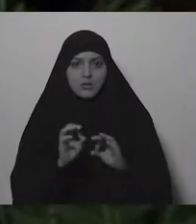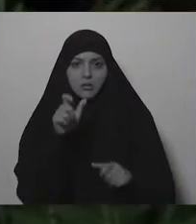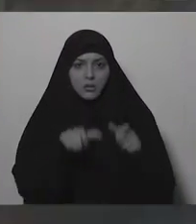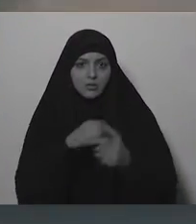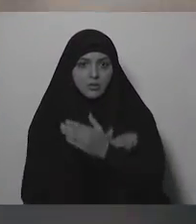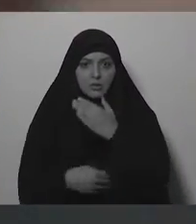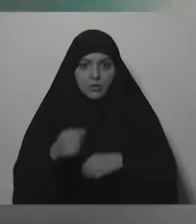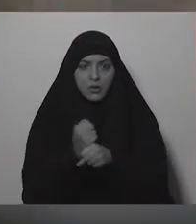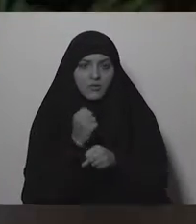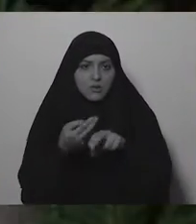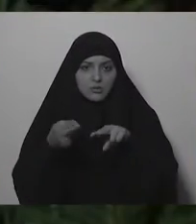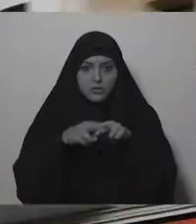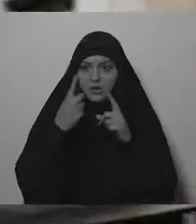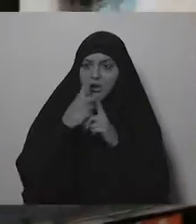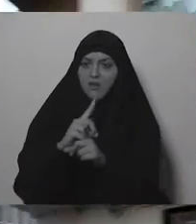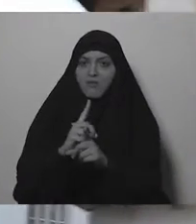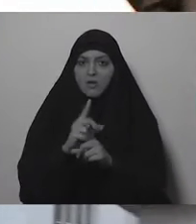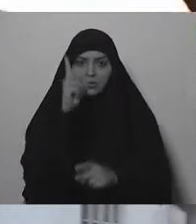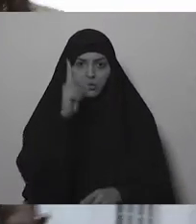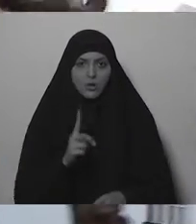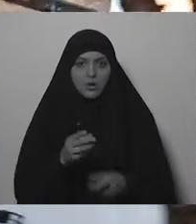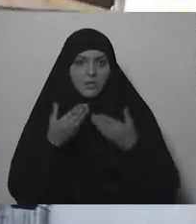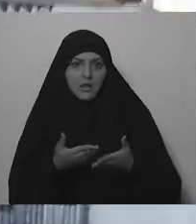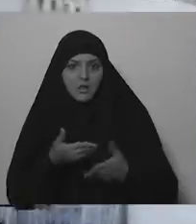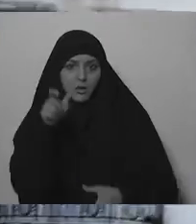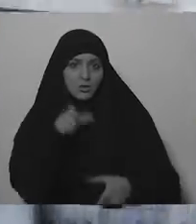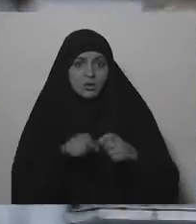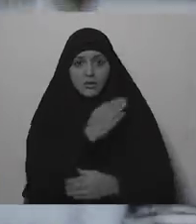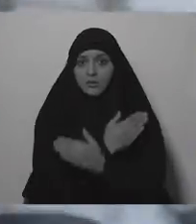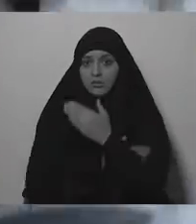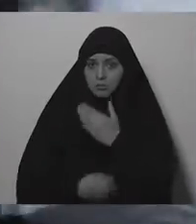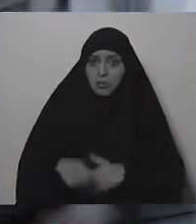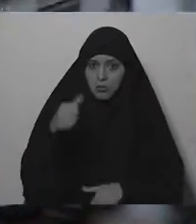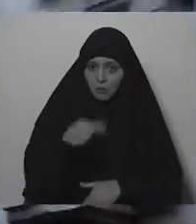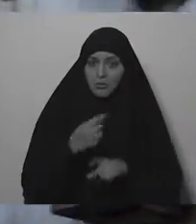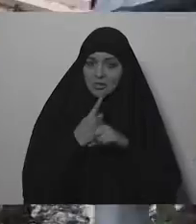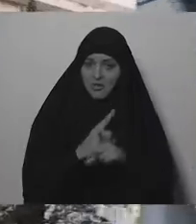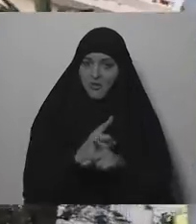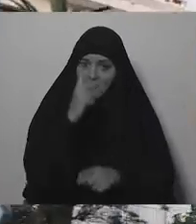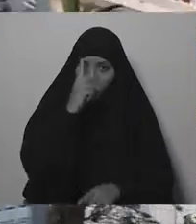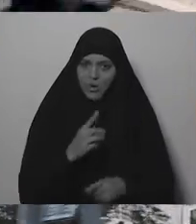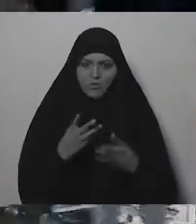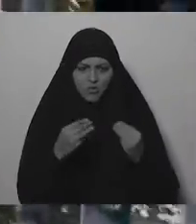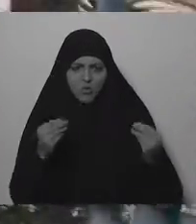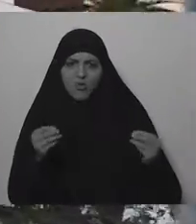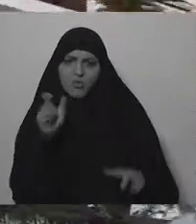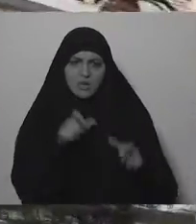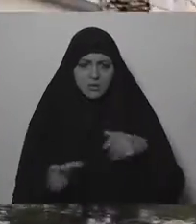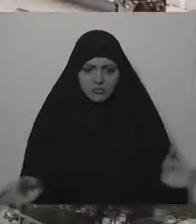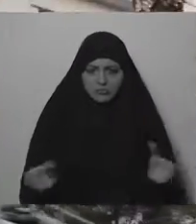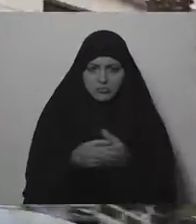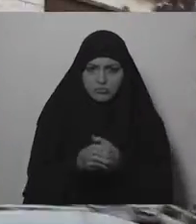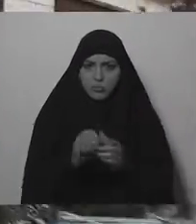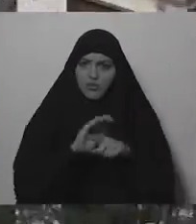to work on the defense of their rights. Today, the disabled are in order to defend themselves. people have joined